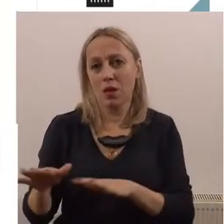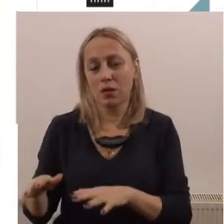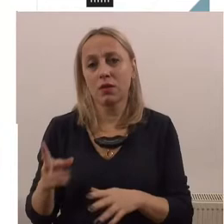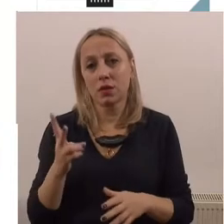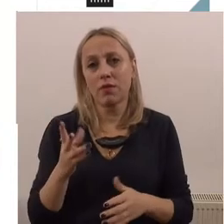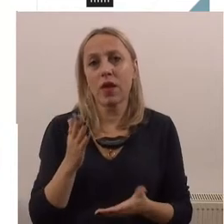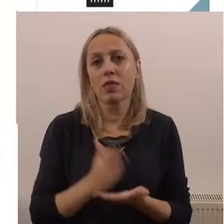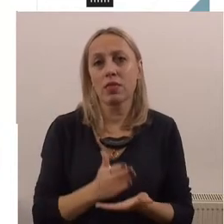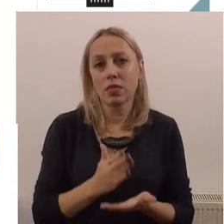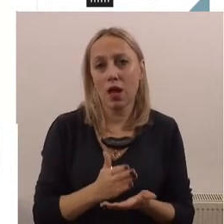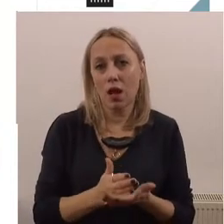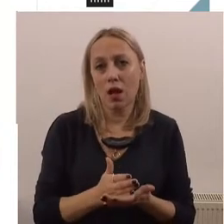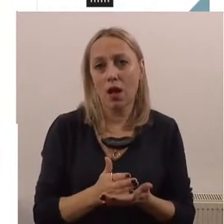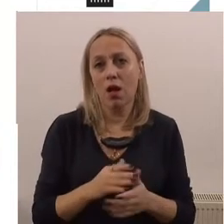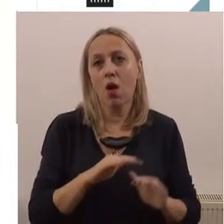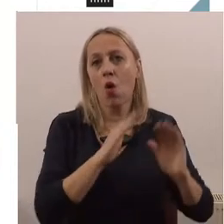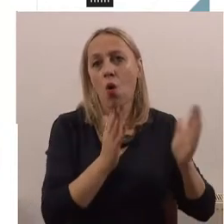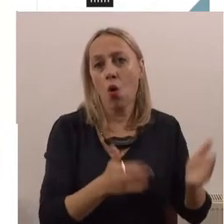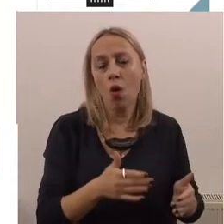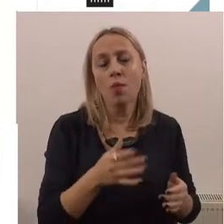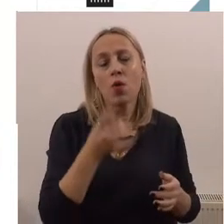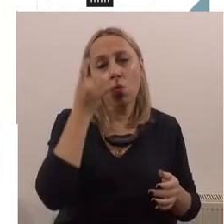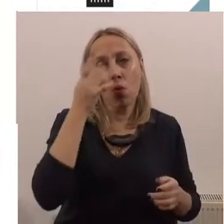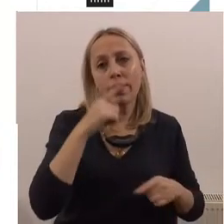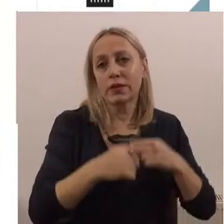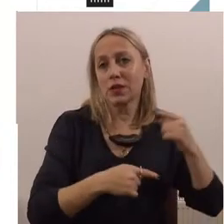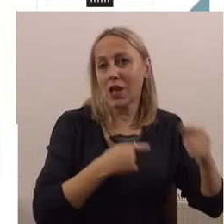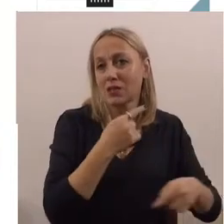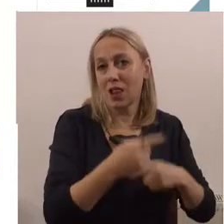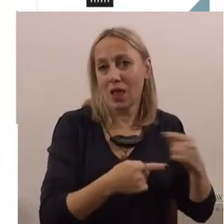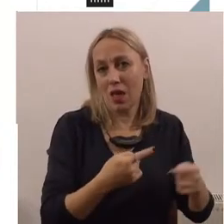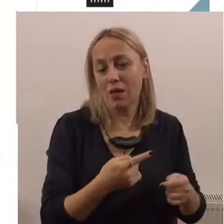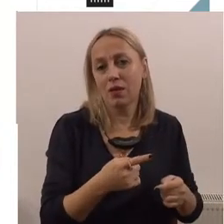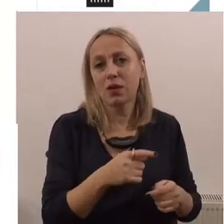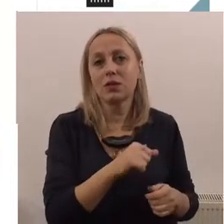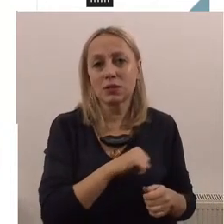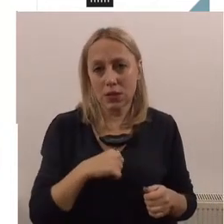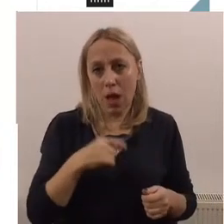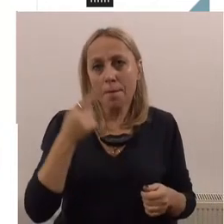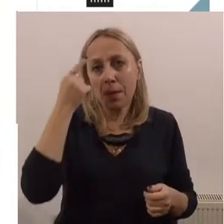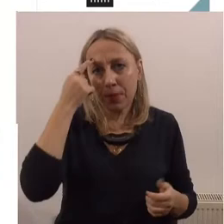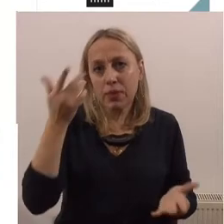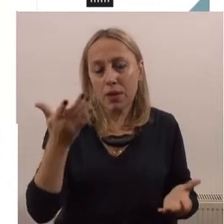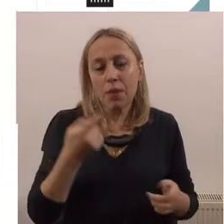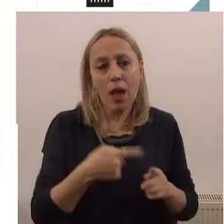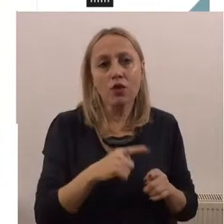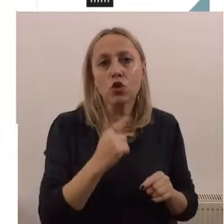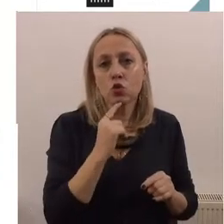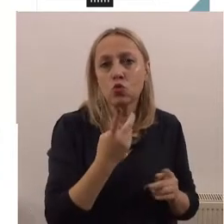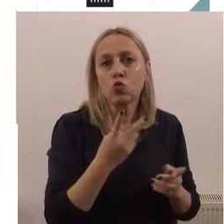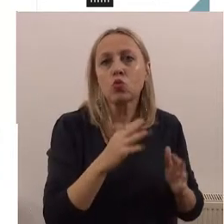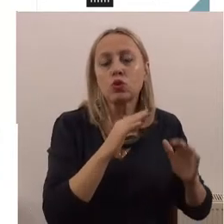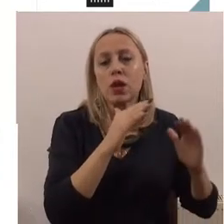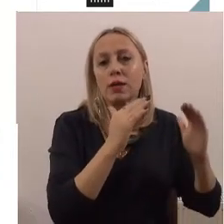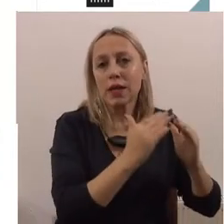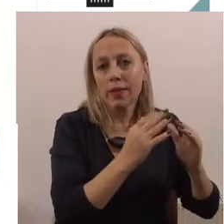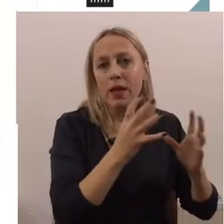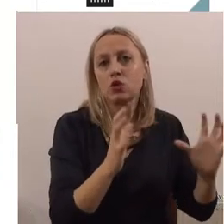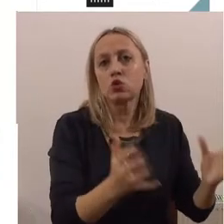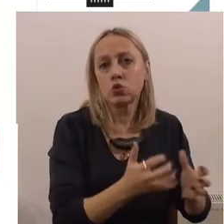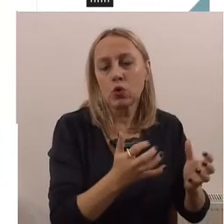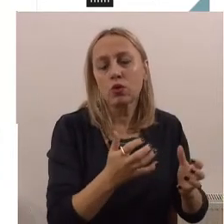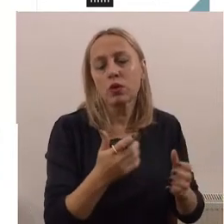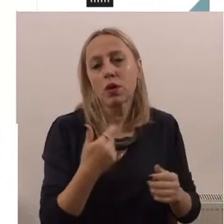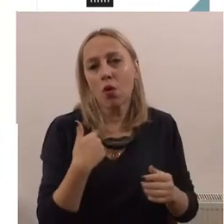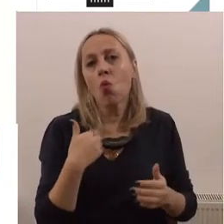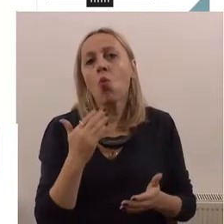So two cultural institutions are based at the facilities that are considered to